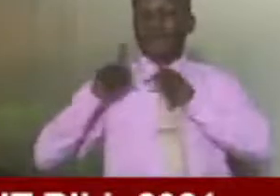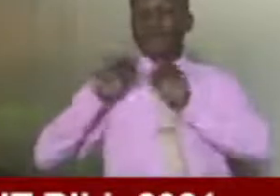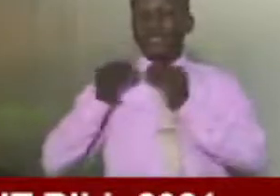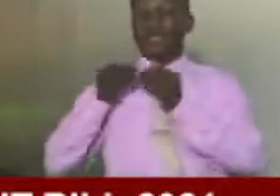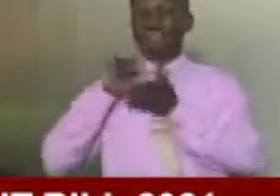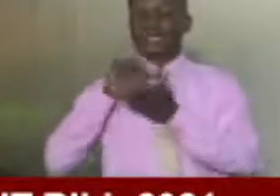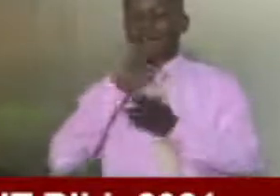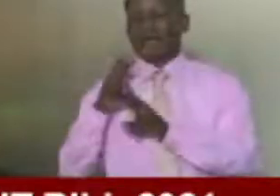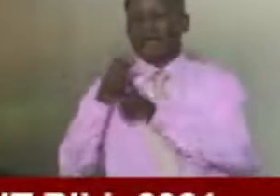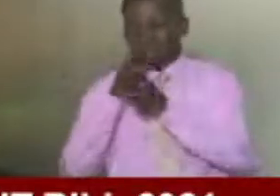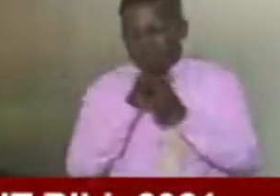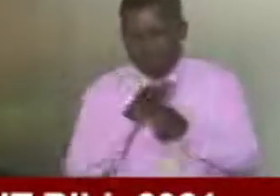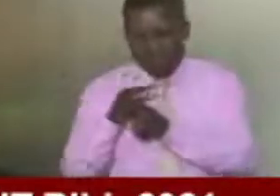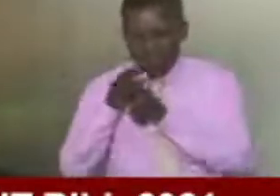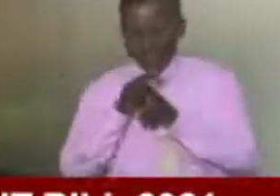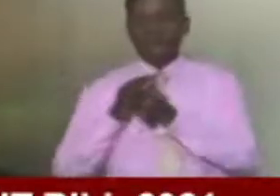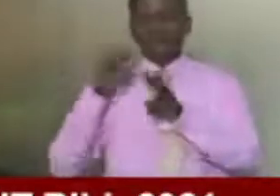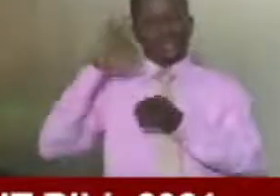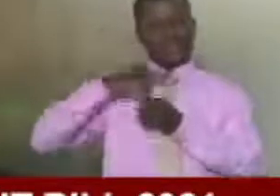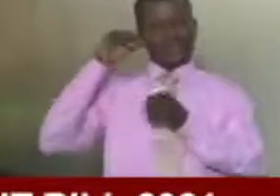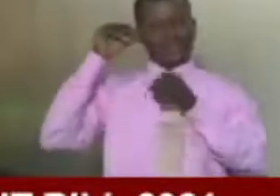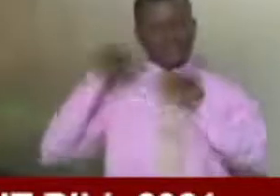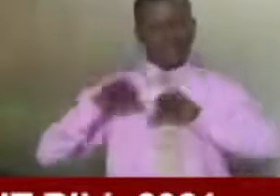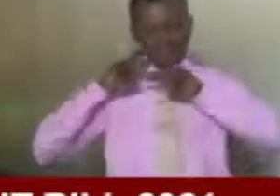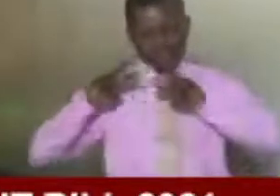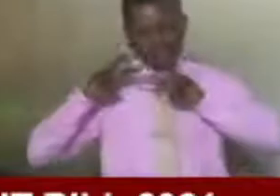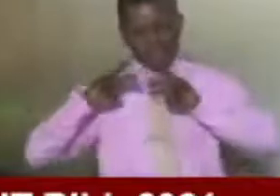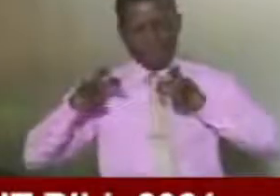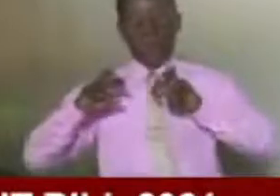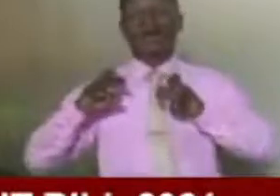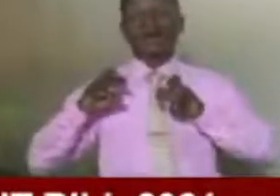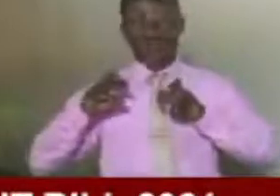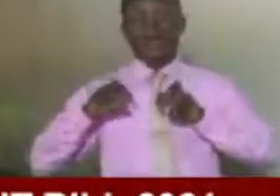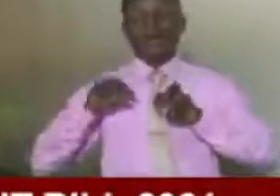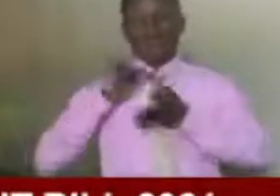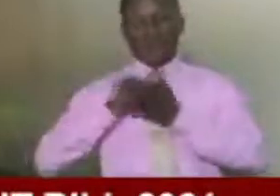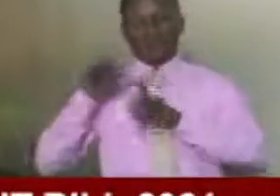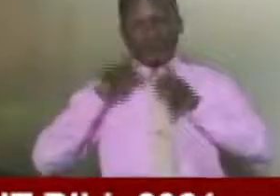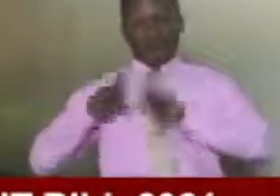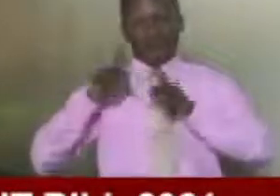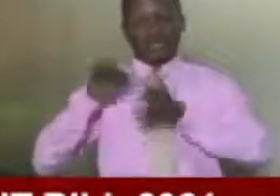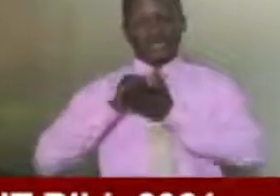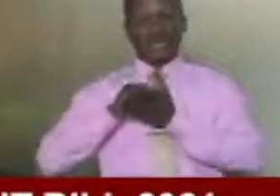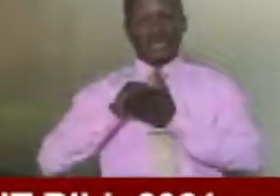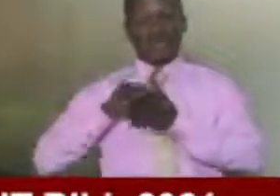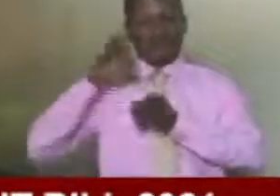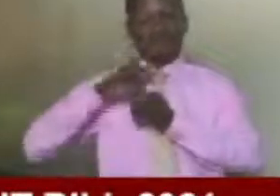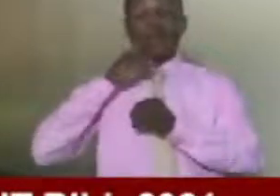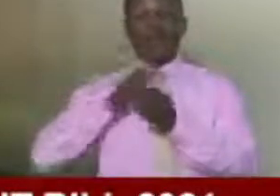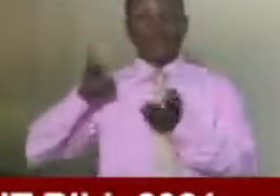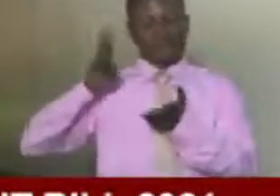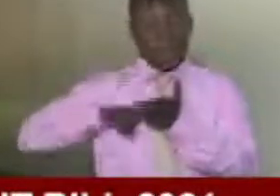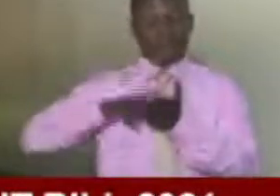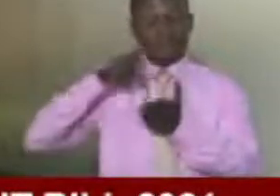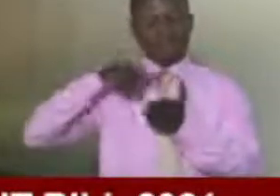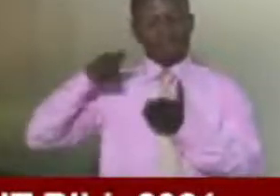the elections can verify that the people who are coming out to vote are actually registered members